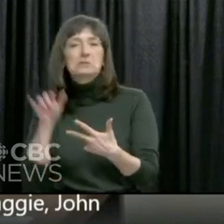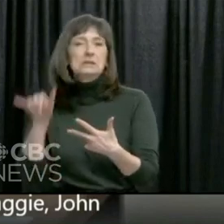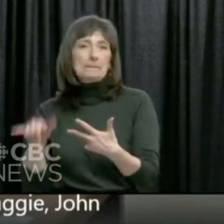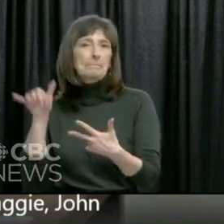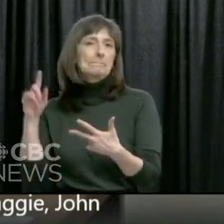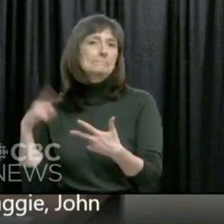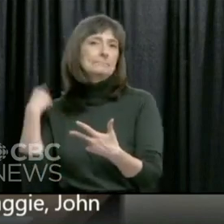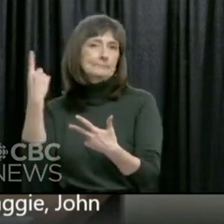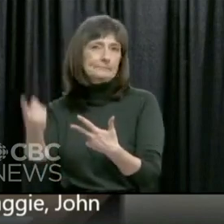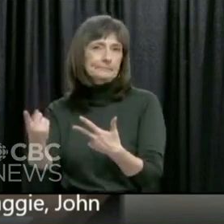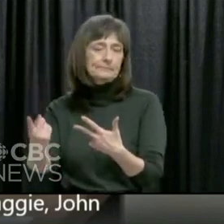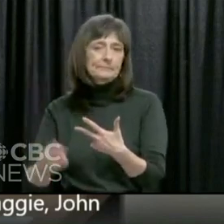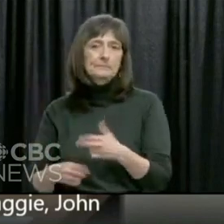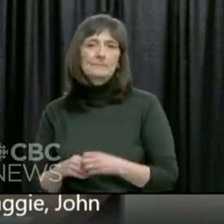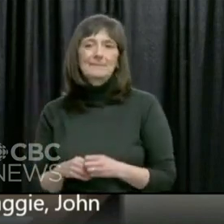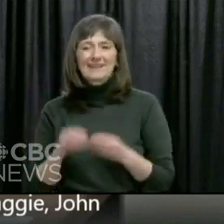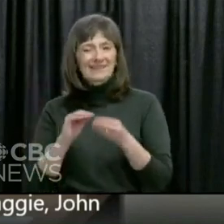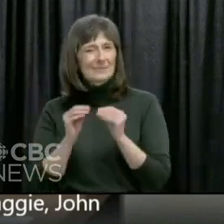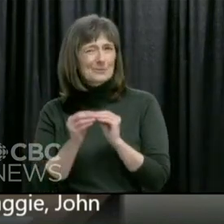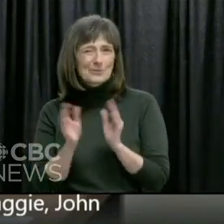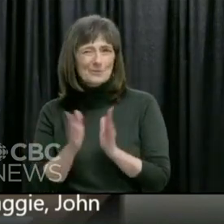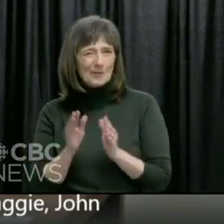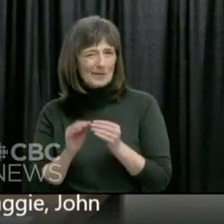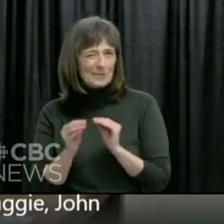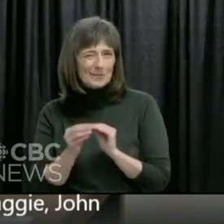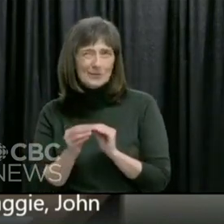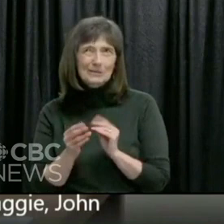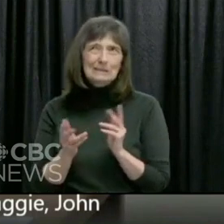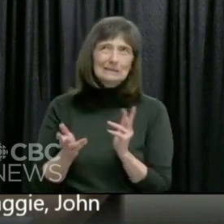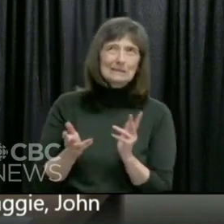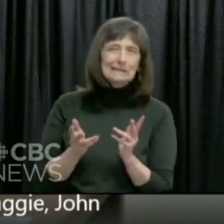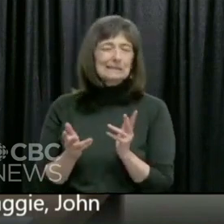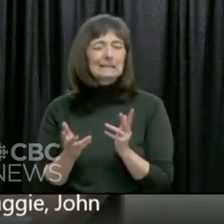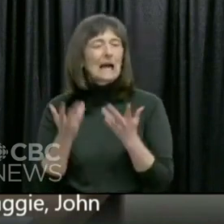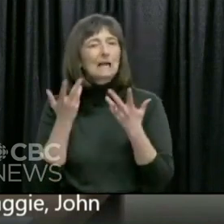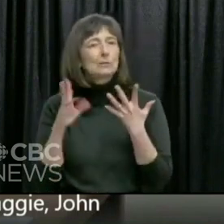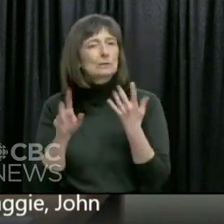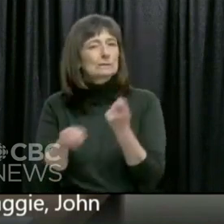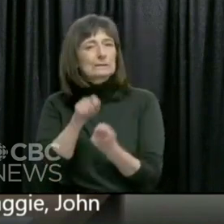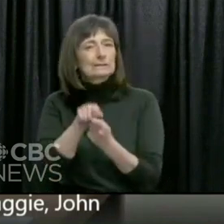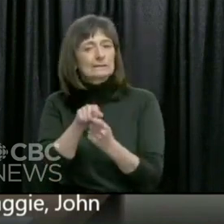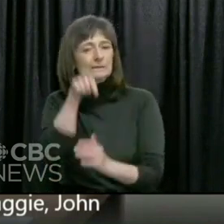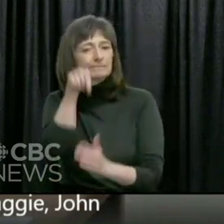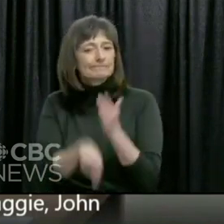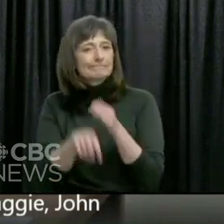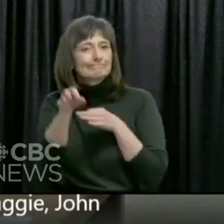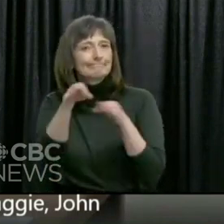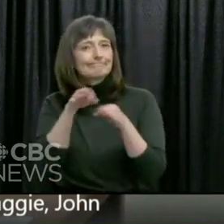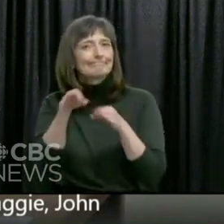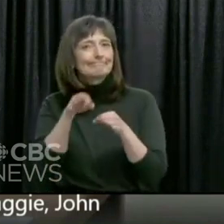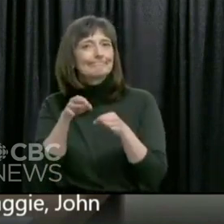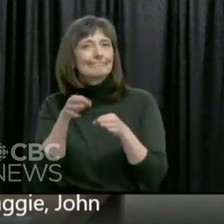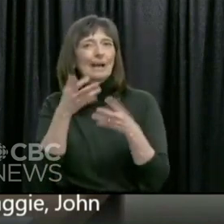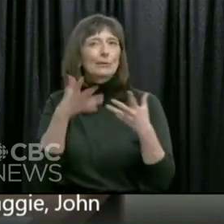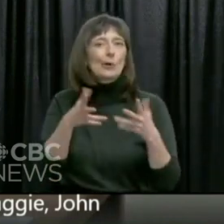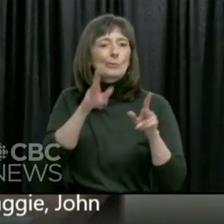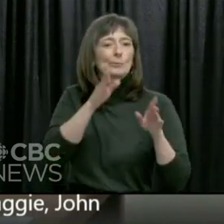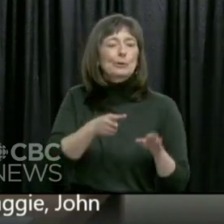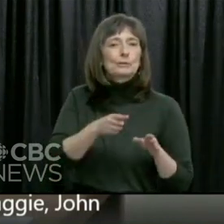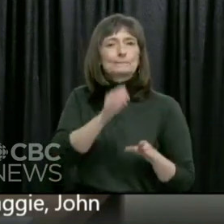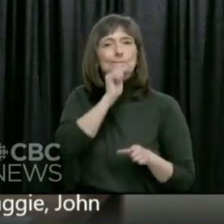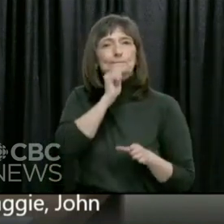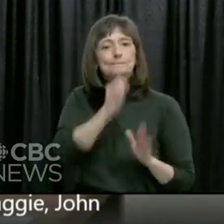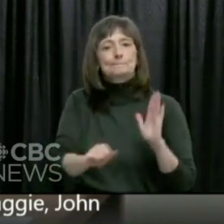of. Again, the numbers are very small, and I'm rather loath to go into too much detail because of issues